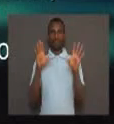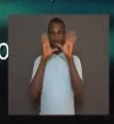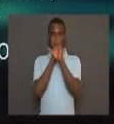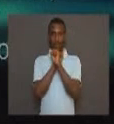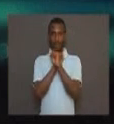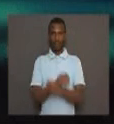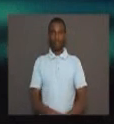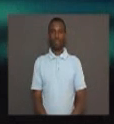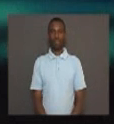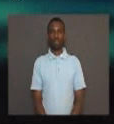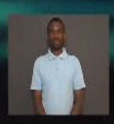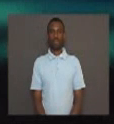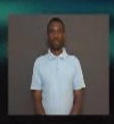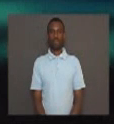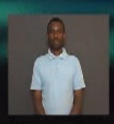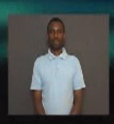Time's up!